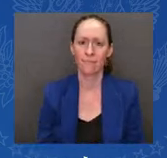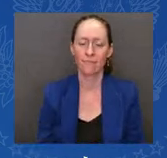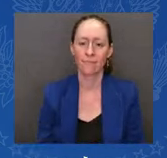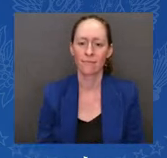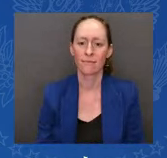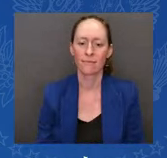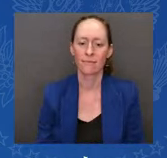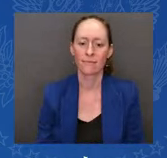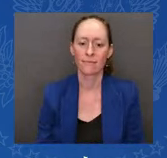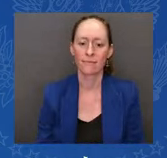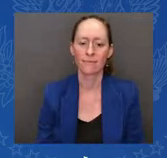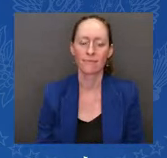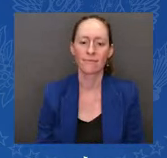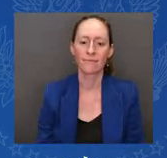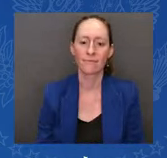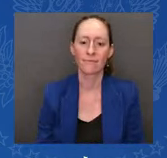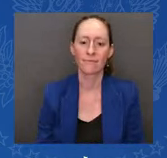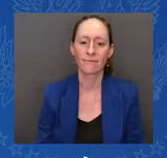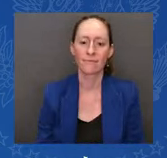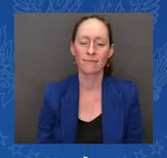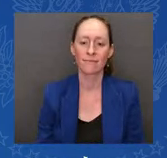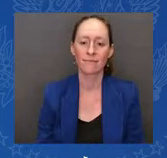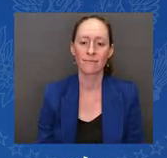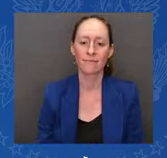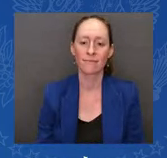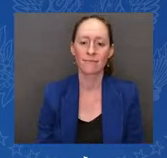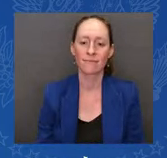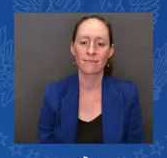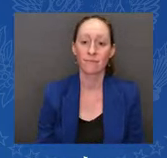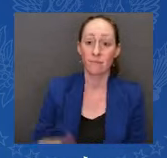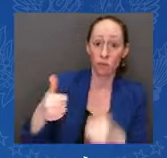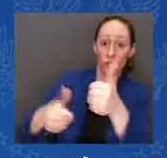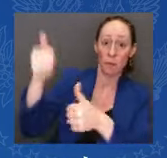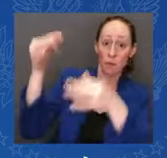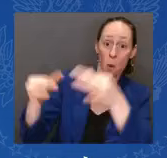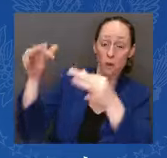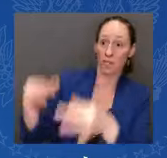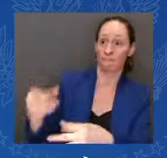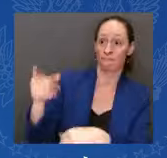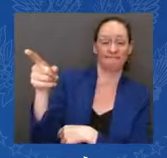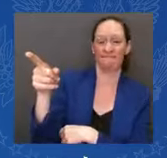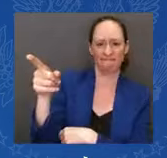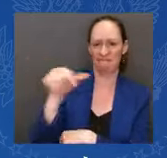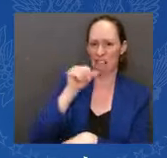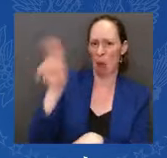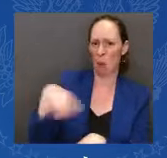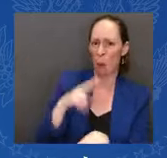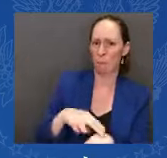This is not a normal court. Should there be term limits for the justices, sir?